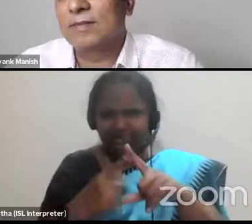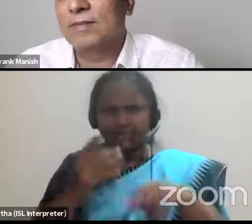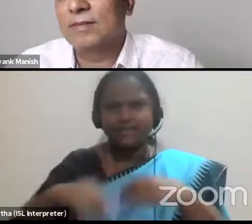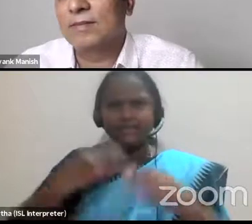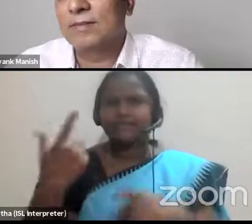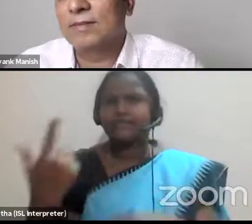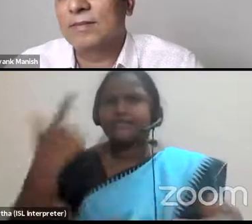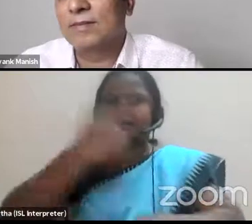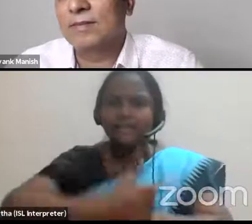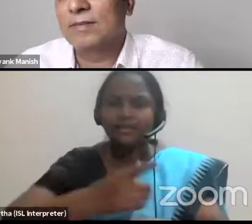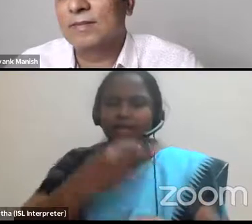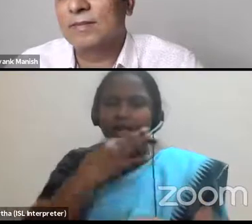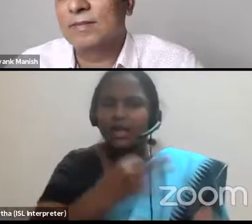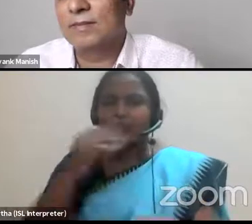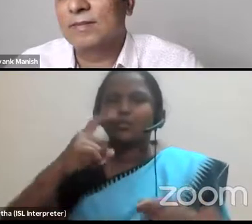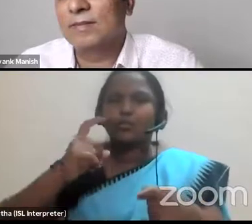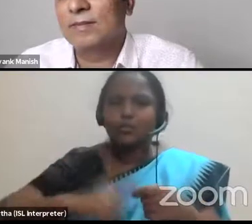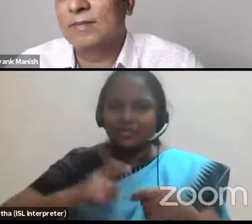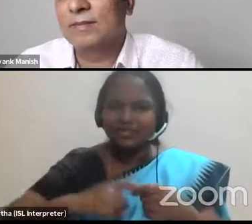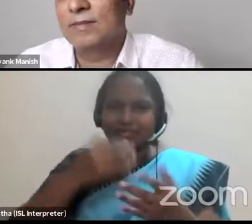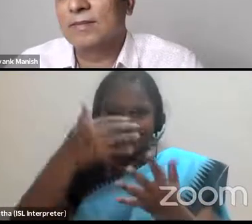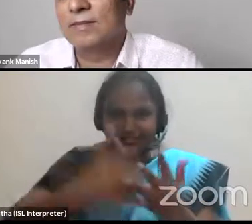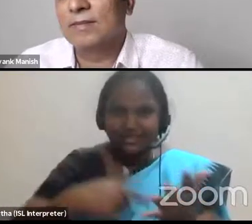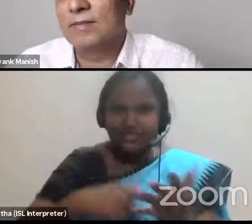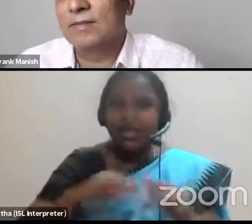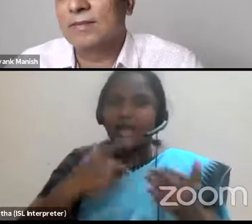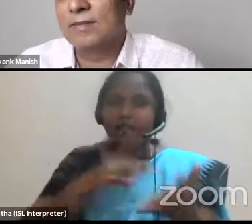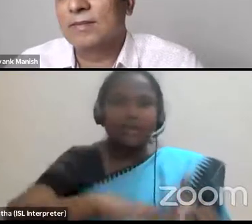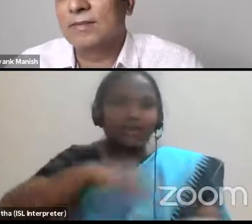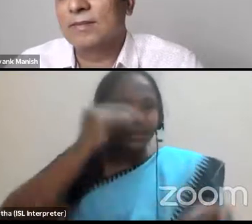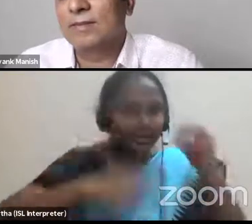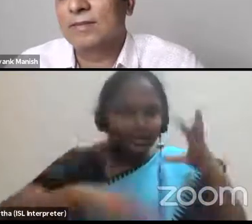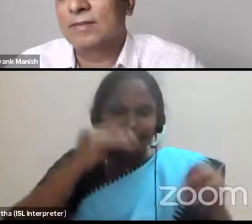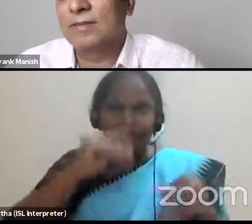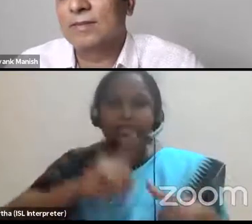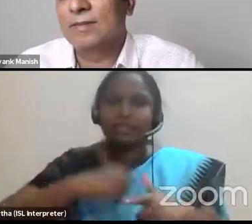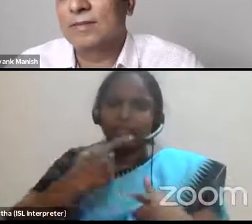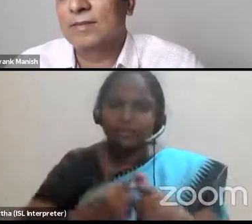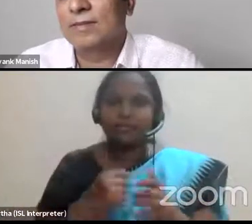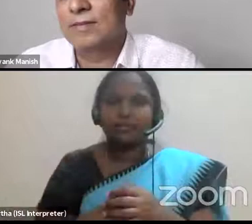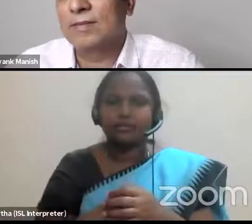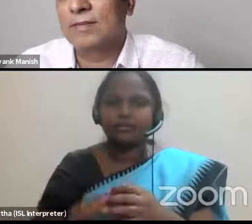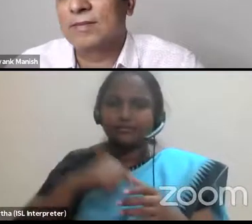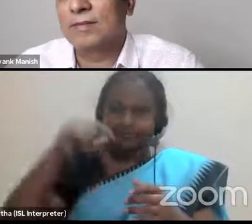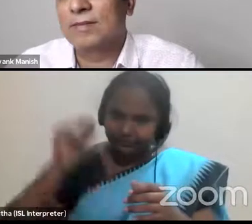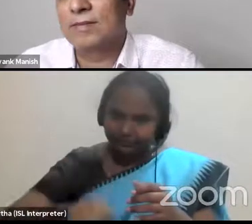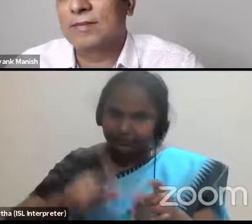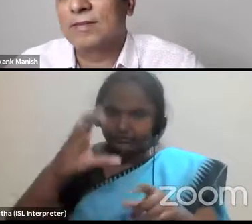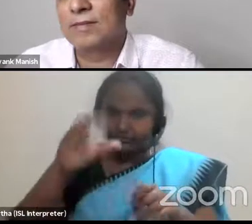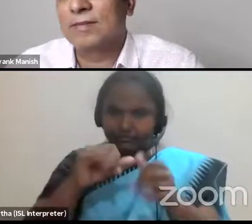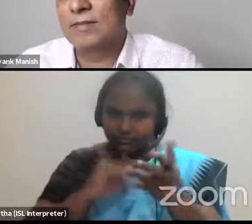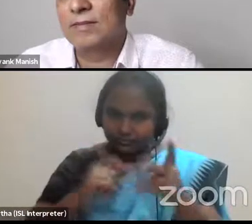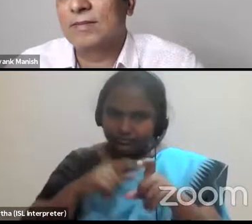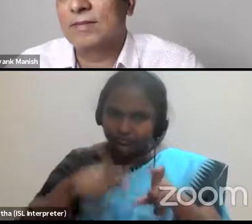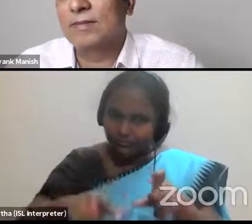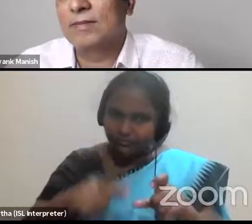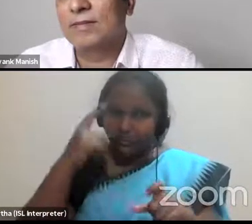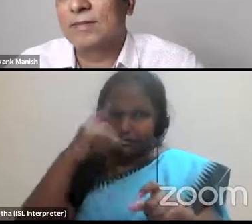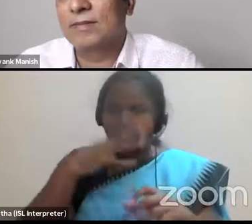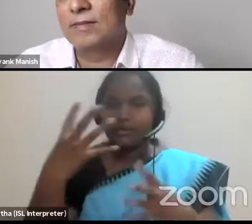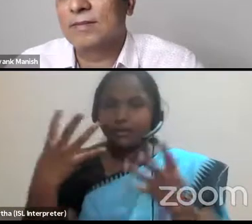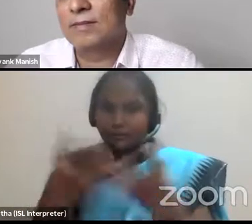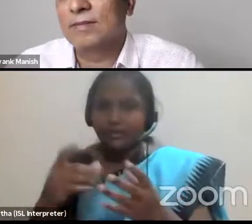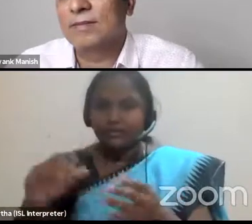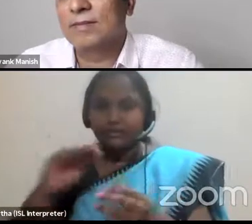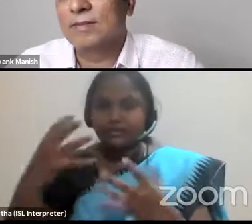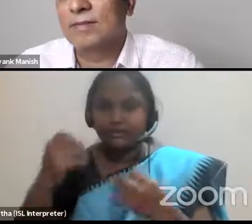7 days you ask questions on those things, how much they have learned, and then for this particular case, we actually had another bunch of kids which